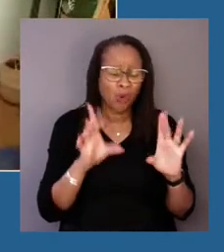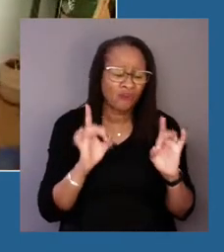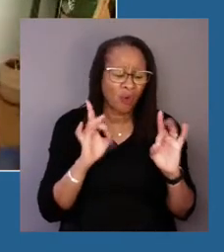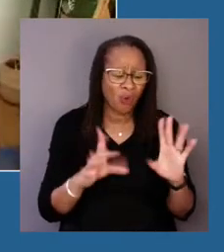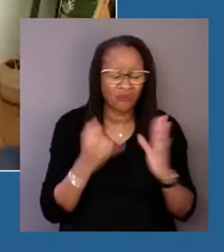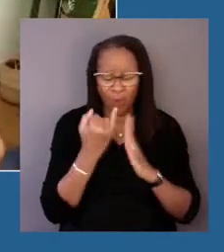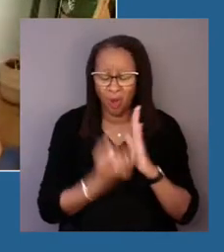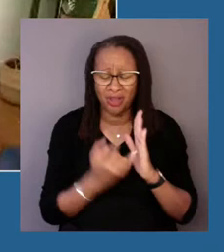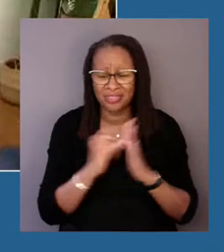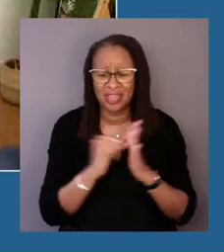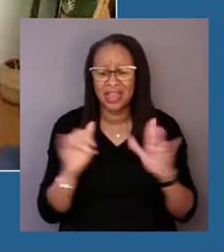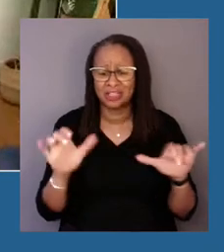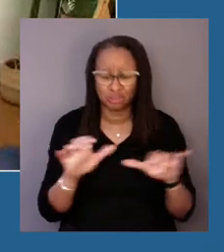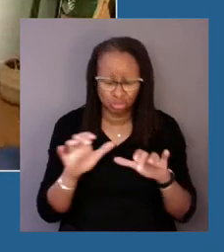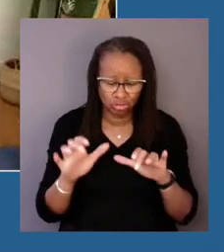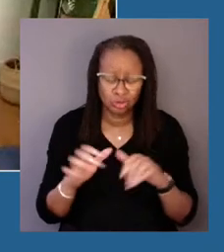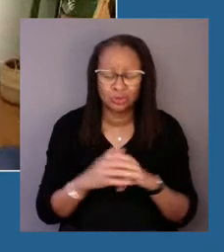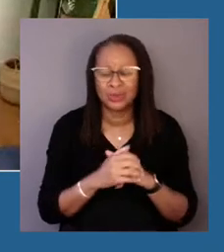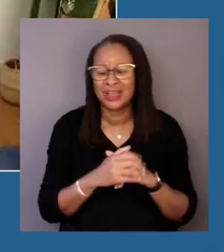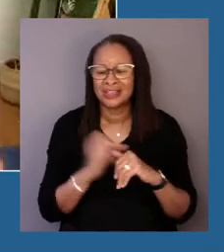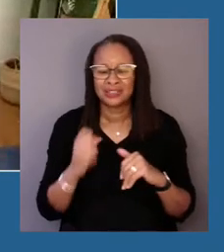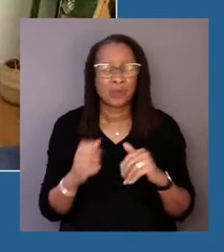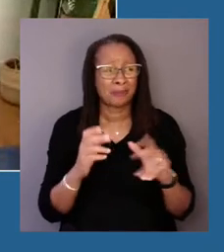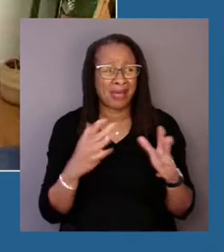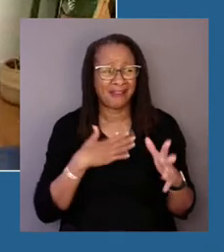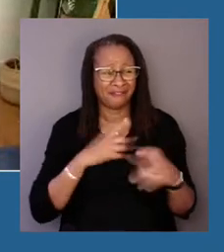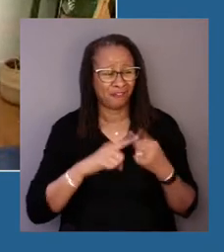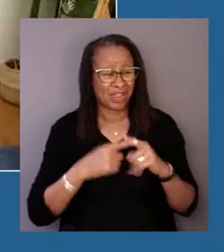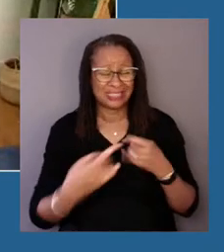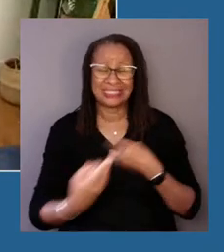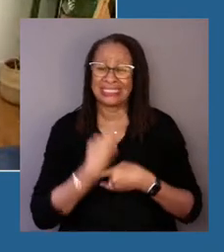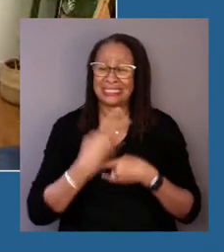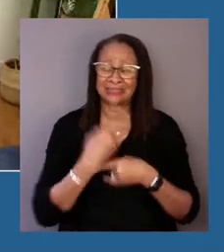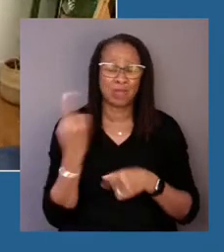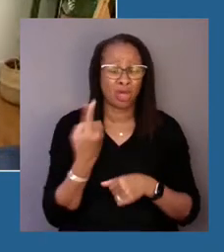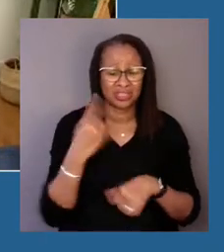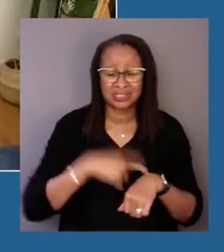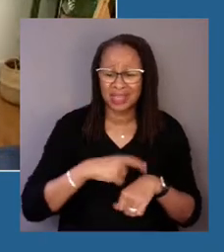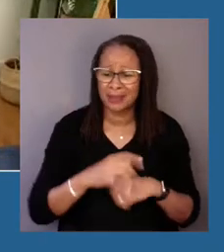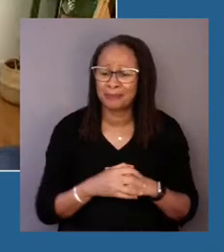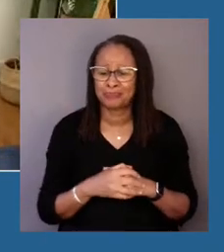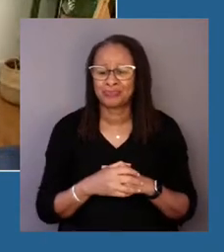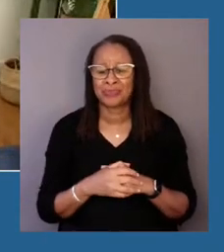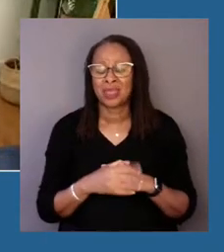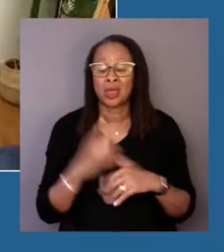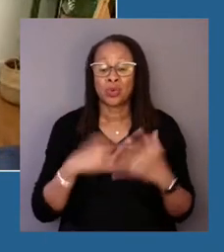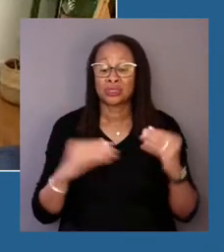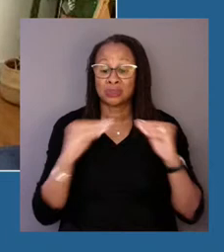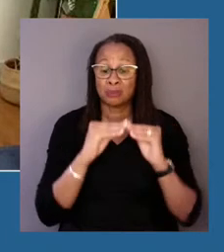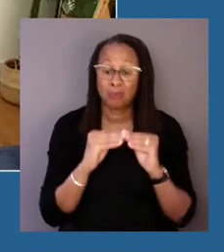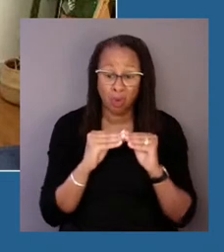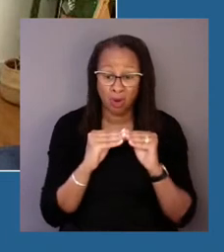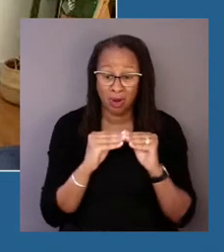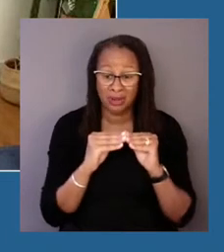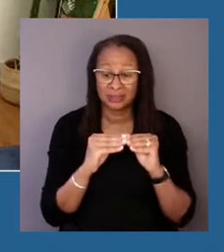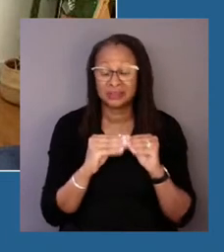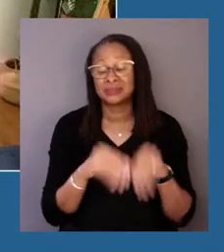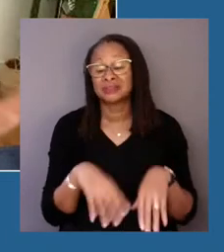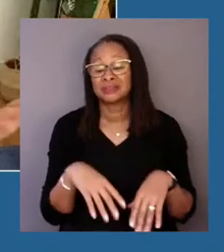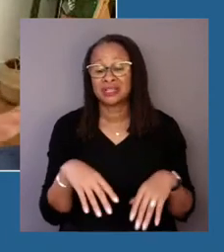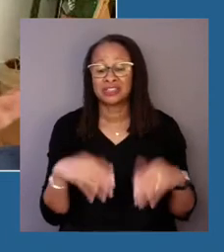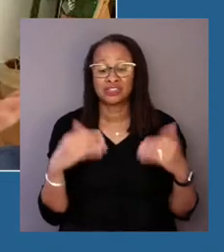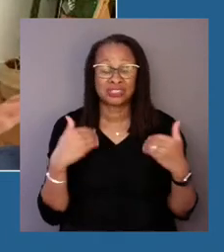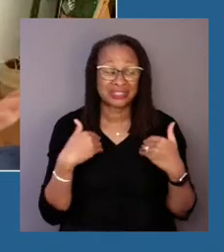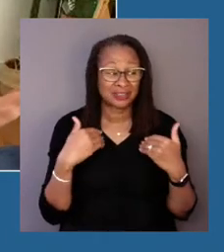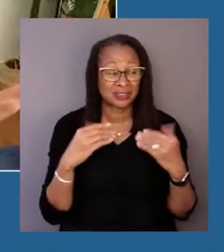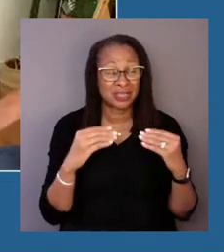it's okay. It's the exercise of getting and what's more important sometimes is the ideas that you're trying to communicate, right? And